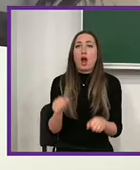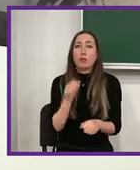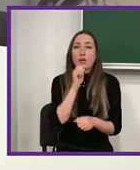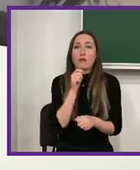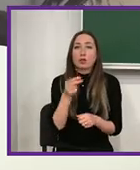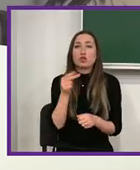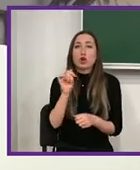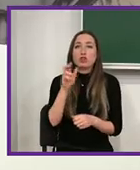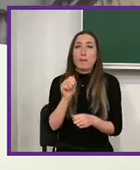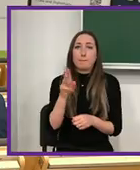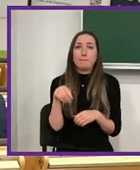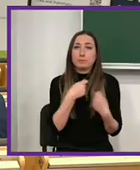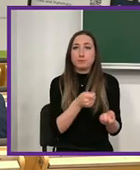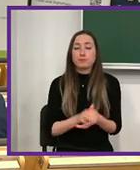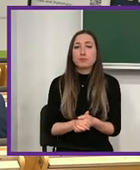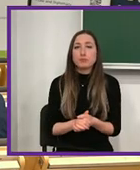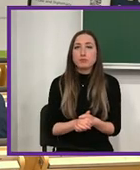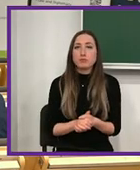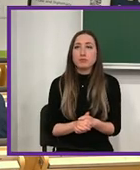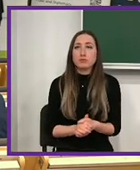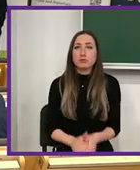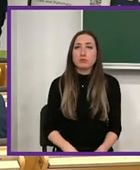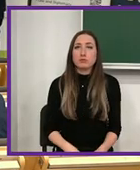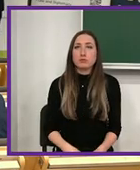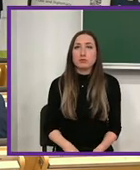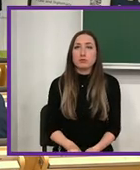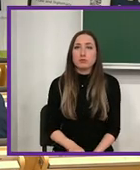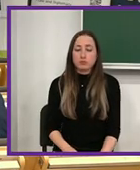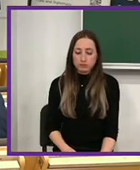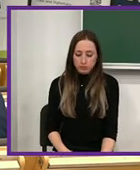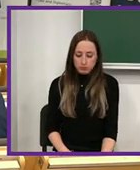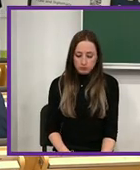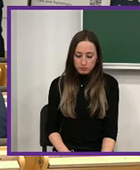was introduction, and now I'm going to give the mic to George.